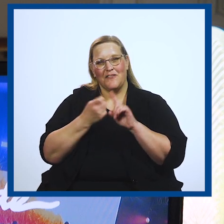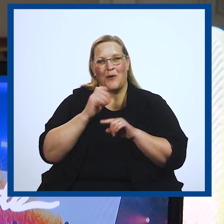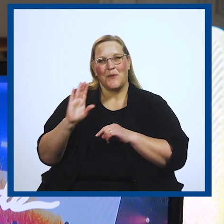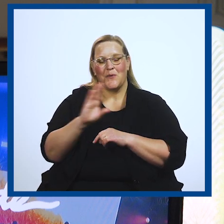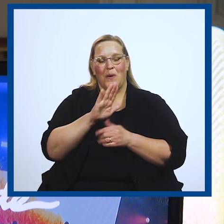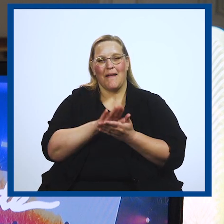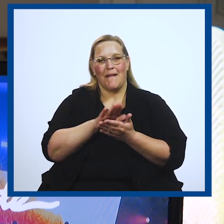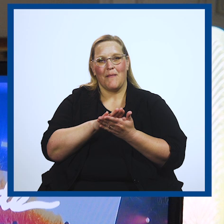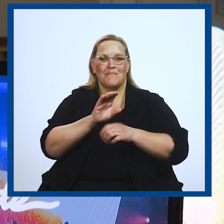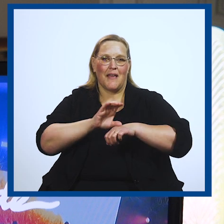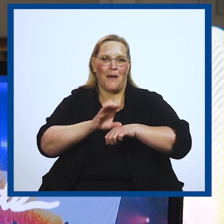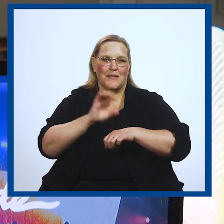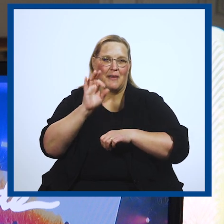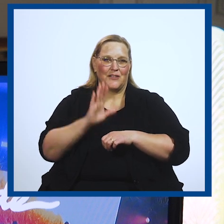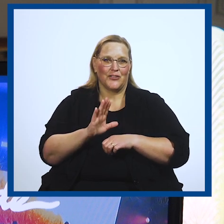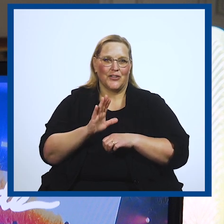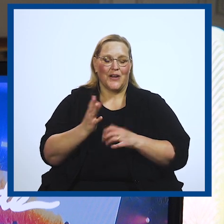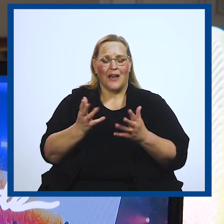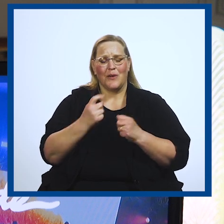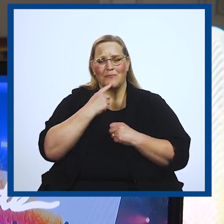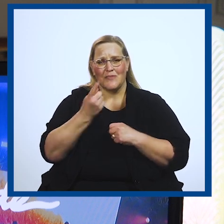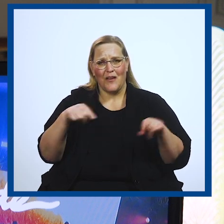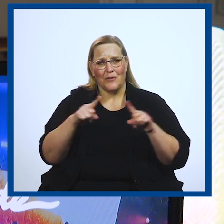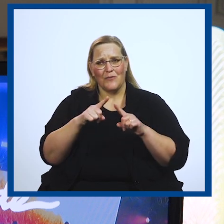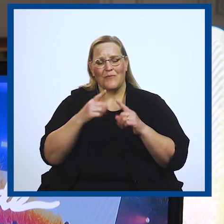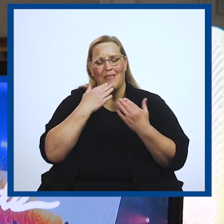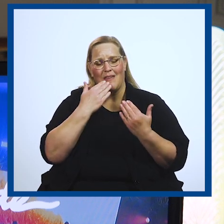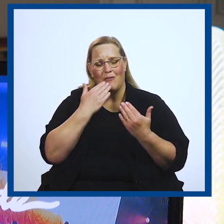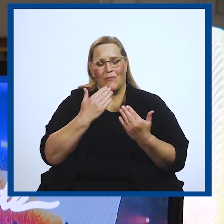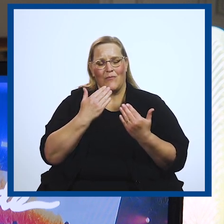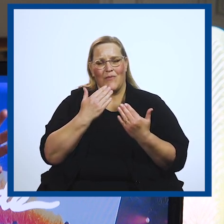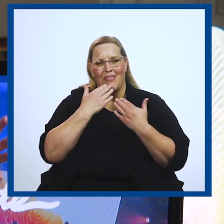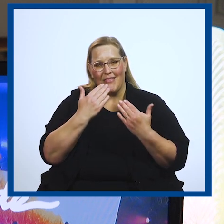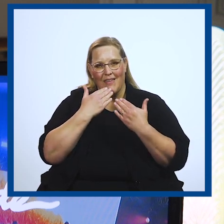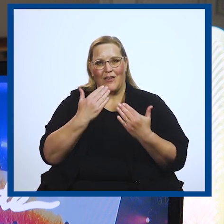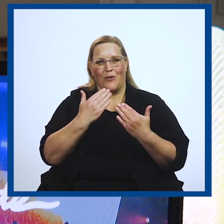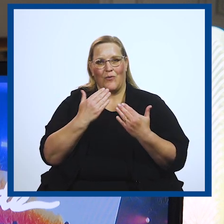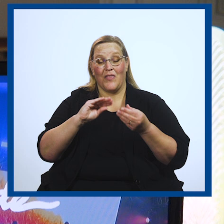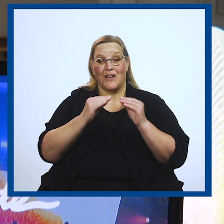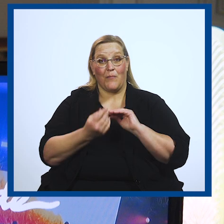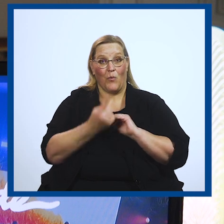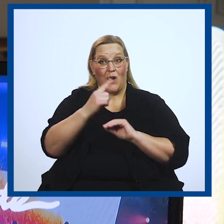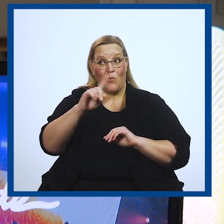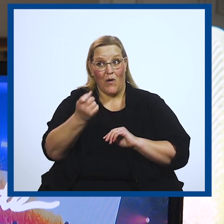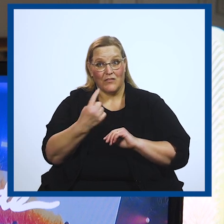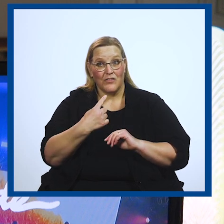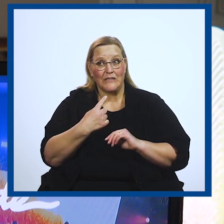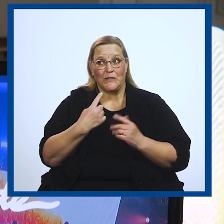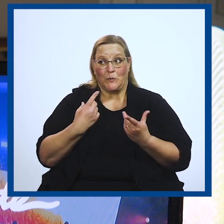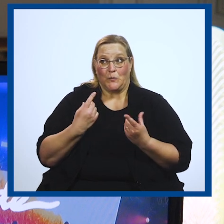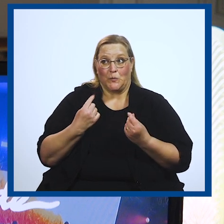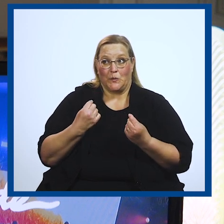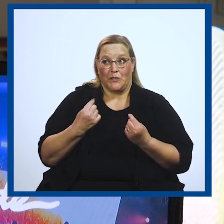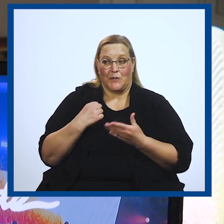is this on Easter. Number one is, I just really want to say, on behalf of everybody, thank you. Thank you. The number one question we get is, what are we